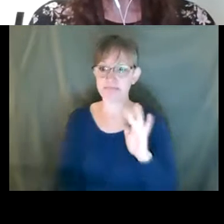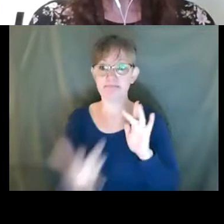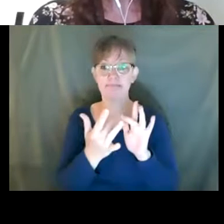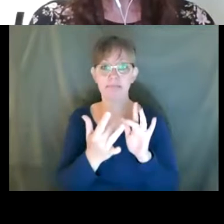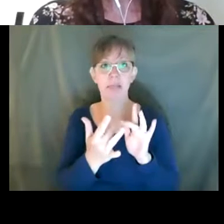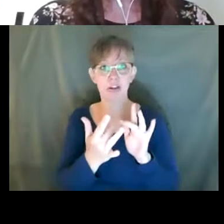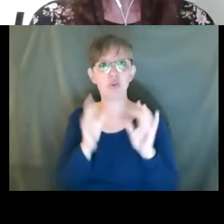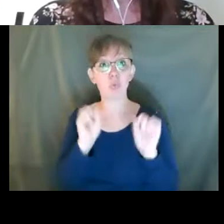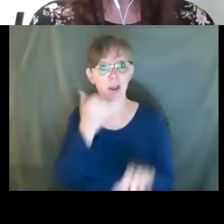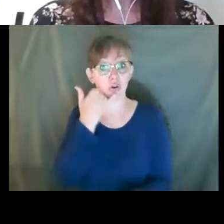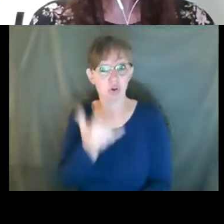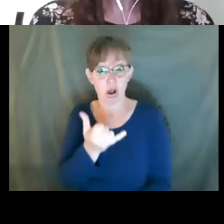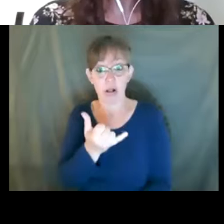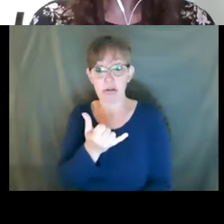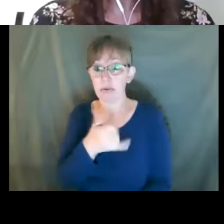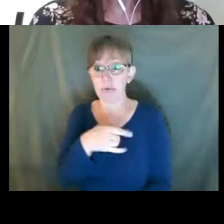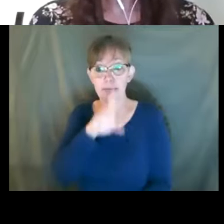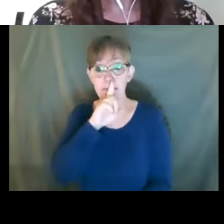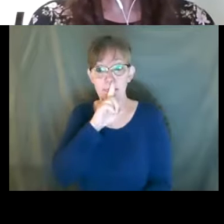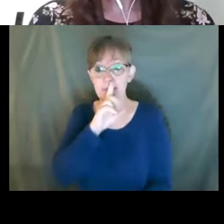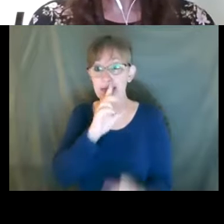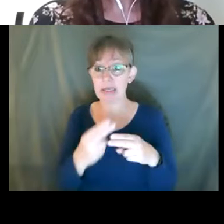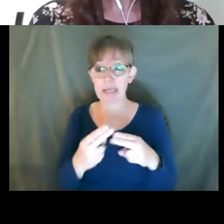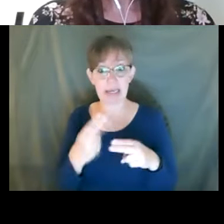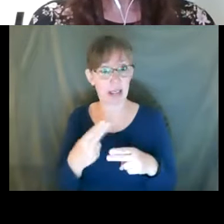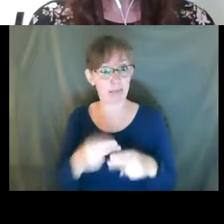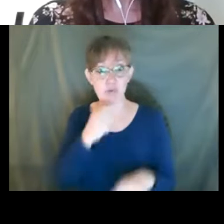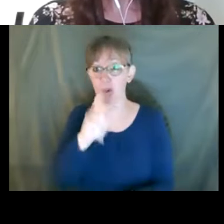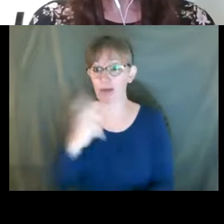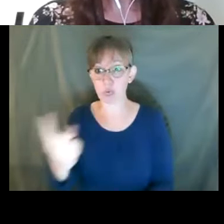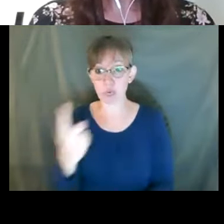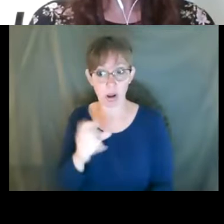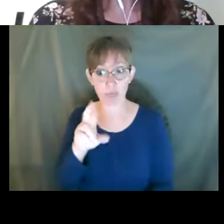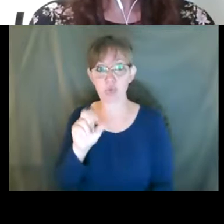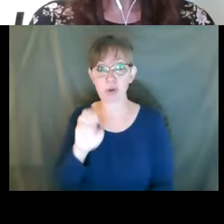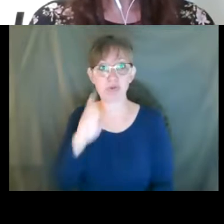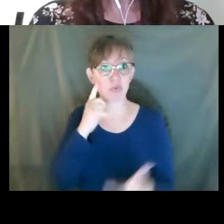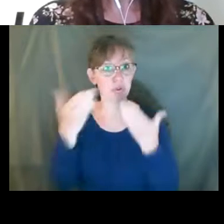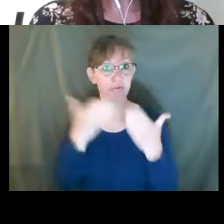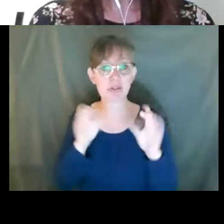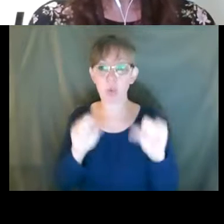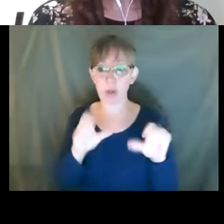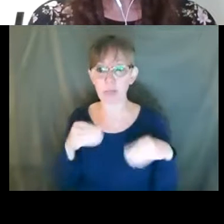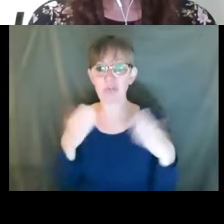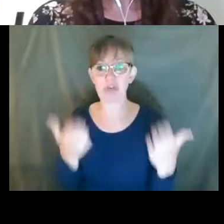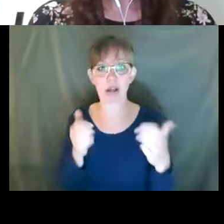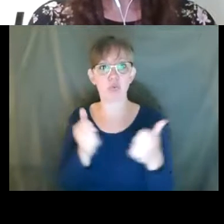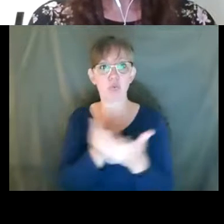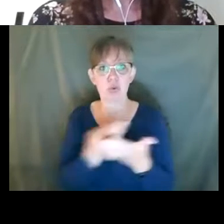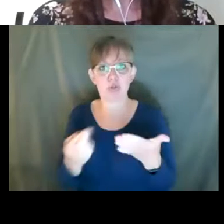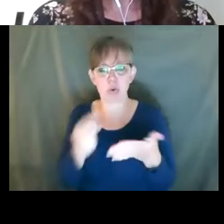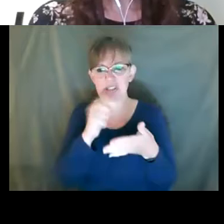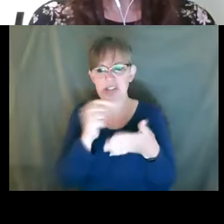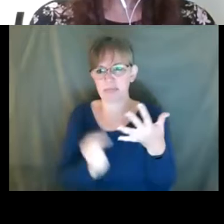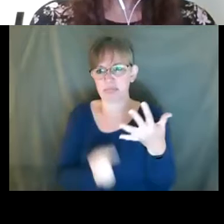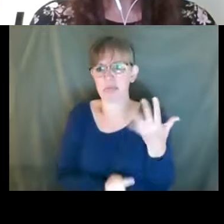for information. You don't have to come to Crouse for services. We will provide all resources to you,